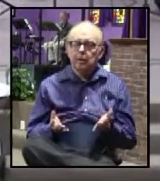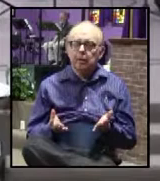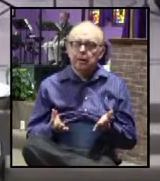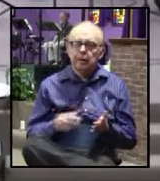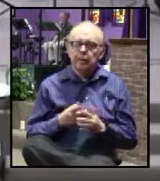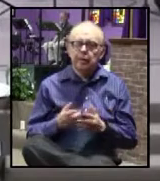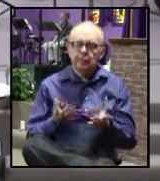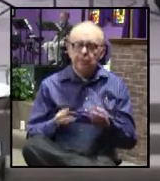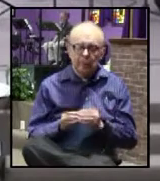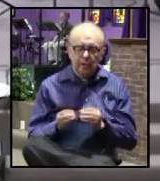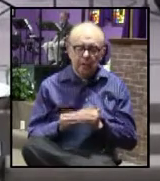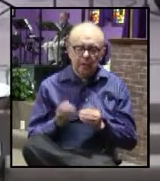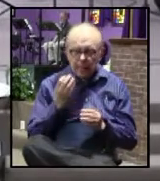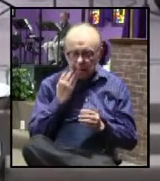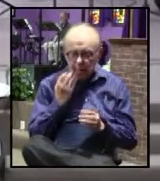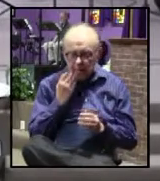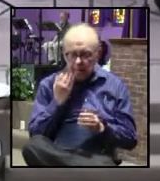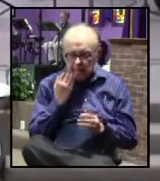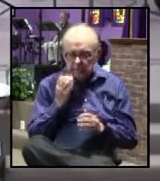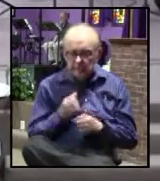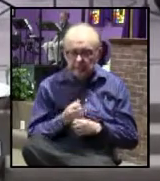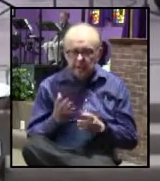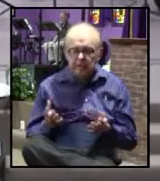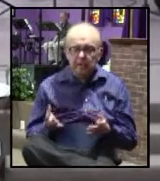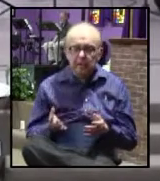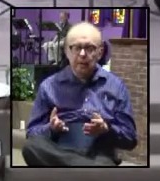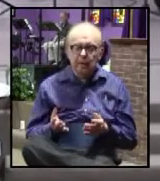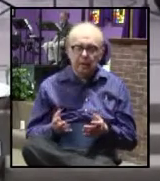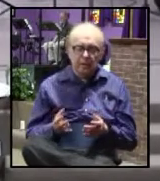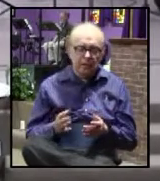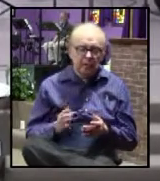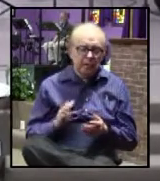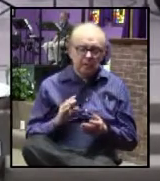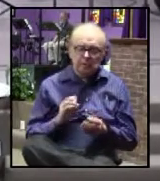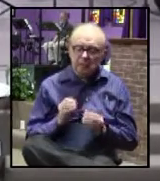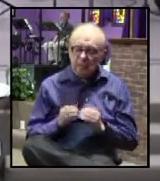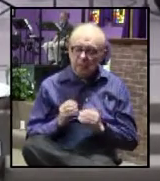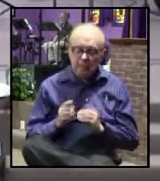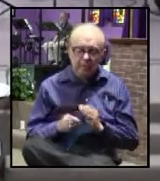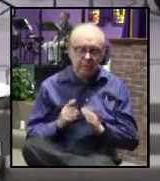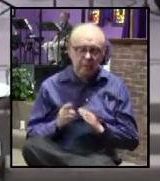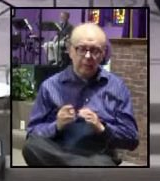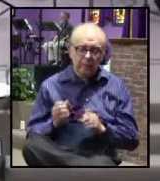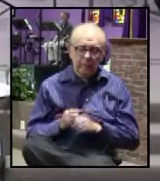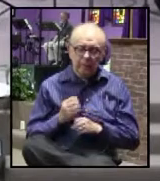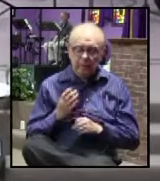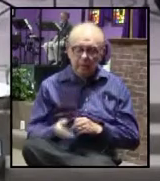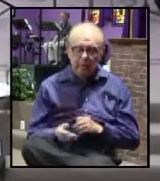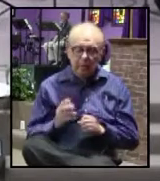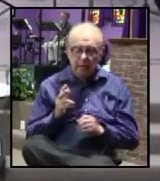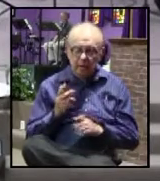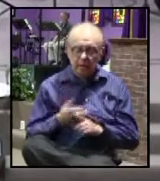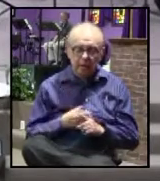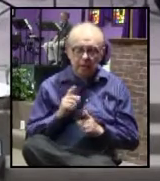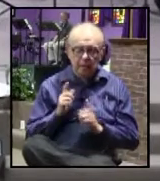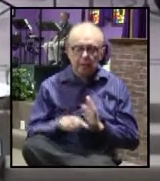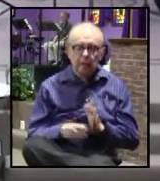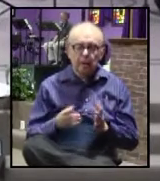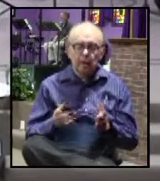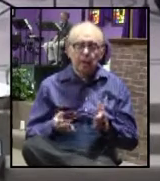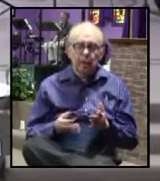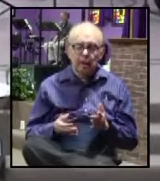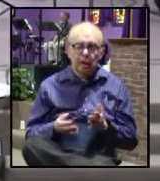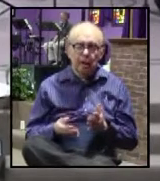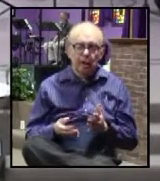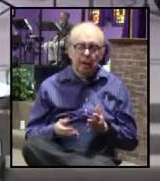paycheck. If I could just make $1 more an hour. And you get there, and 3 months later, guess what?